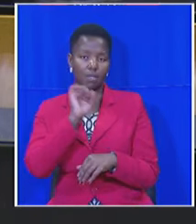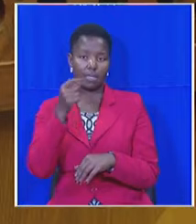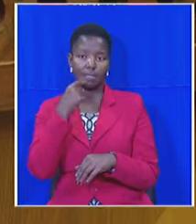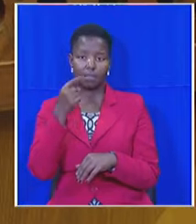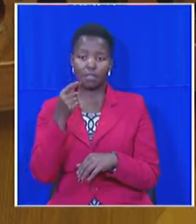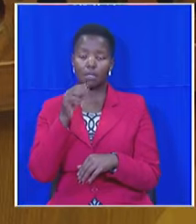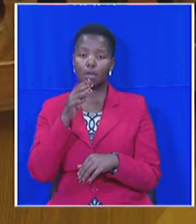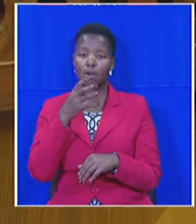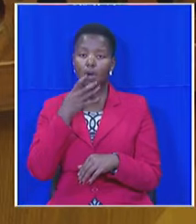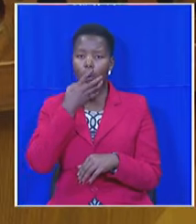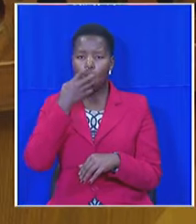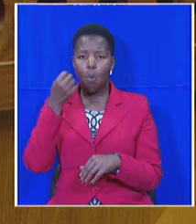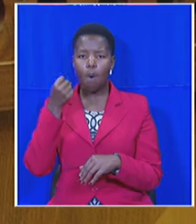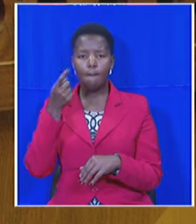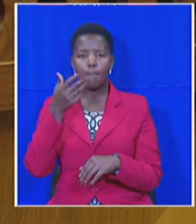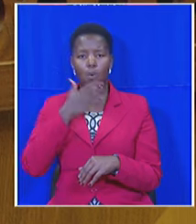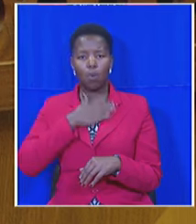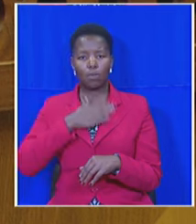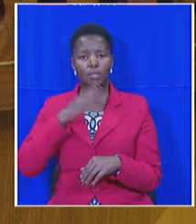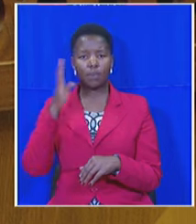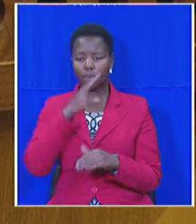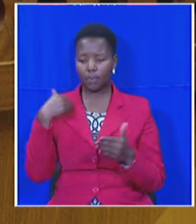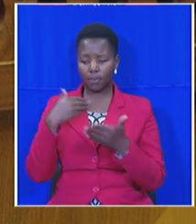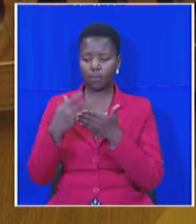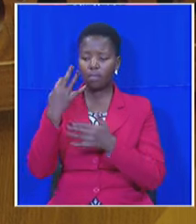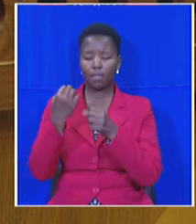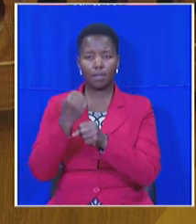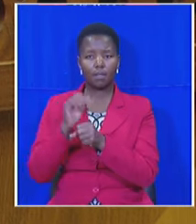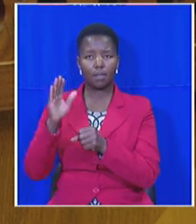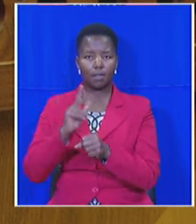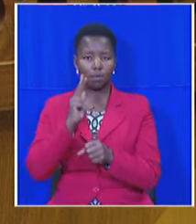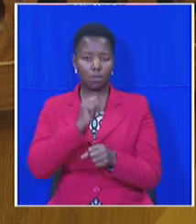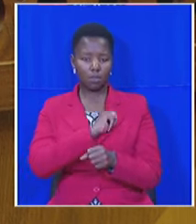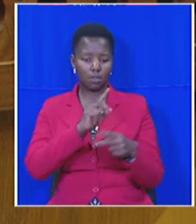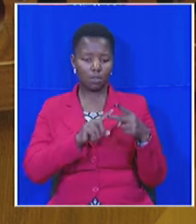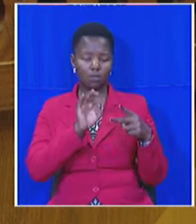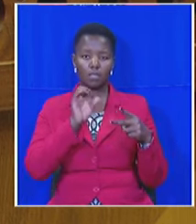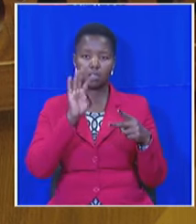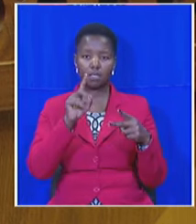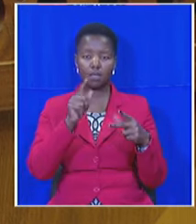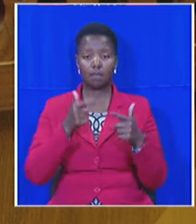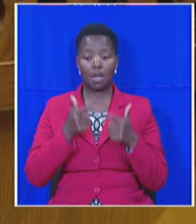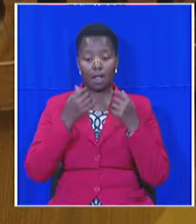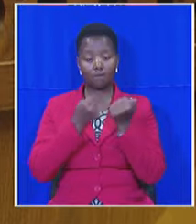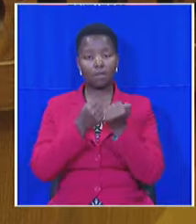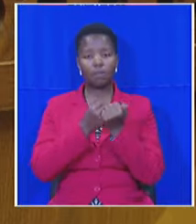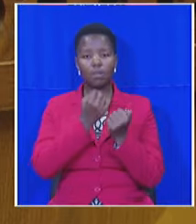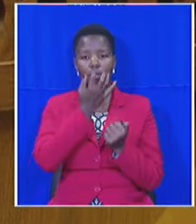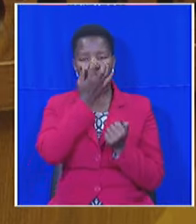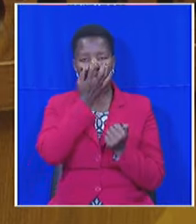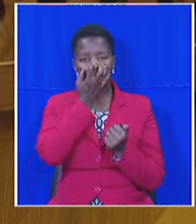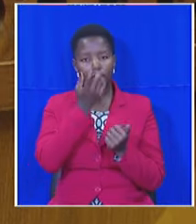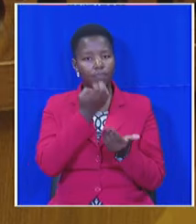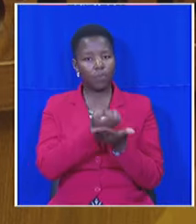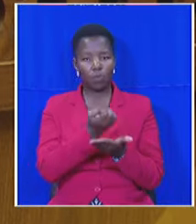water. It has been like that for 3 years. In both KZN and Free State, life support medical equipment have not